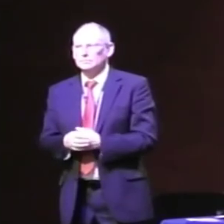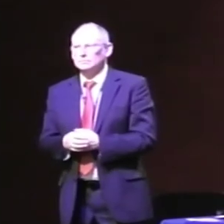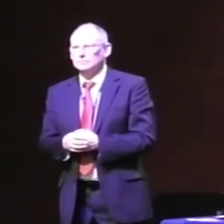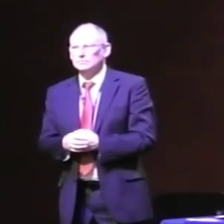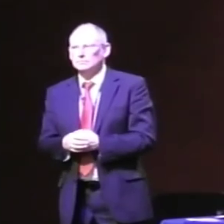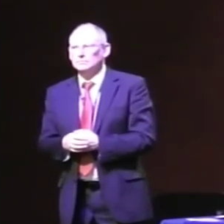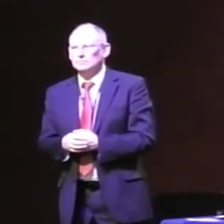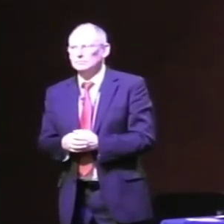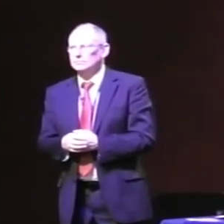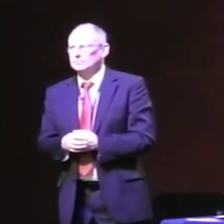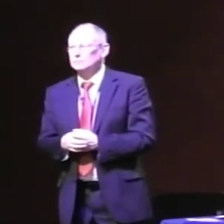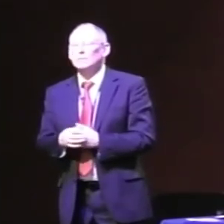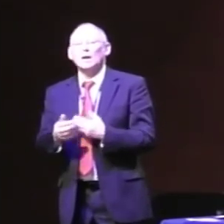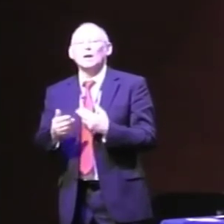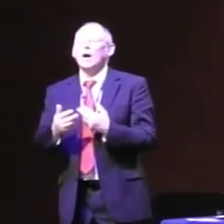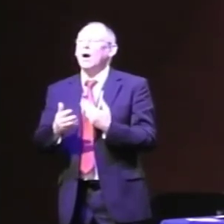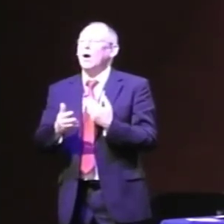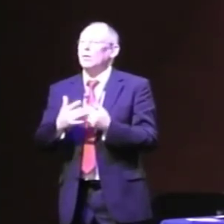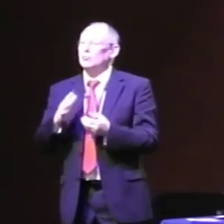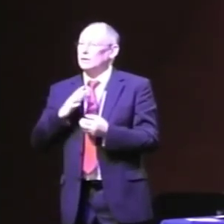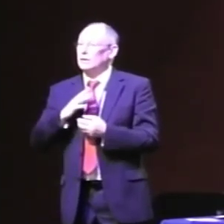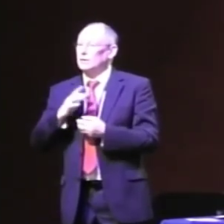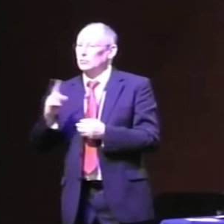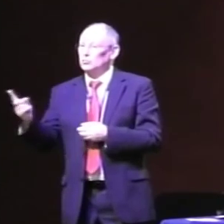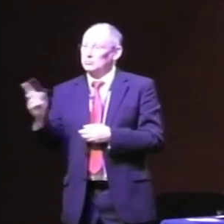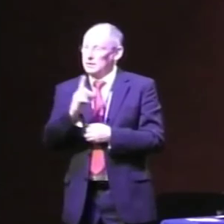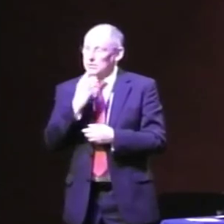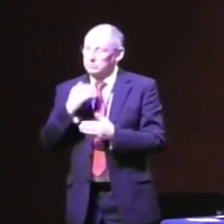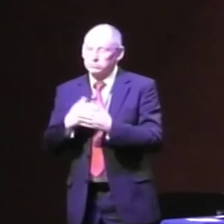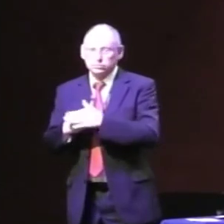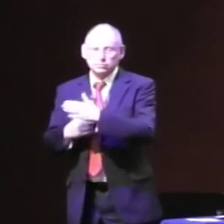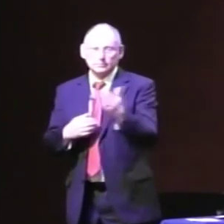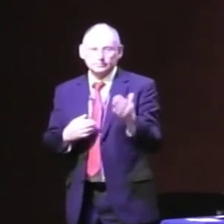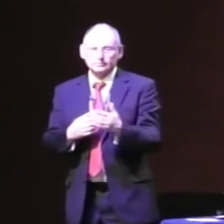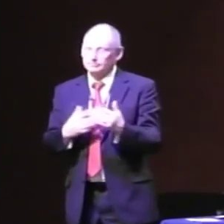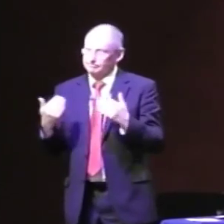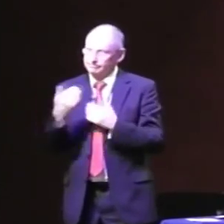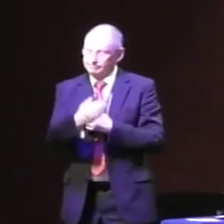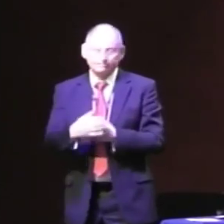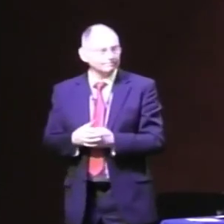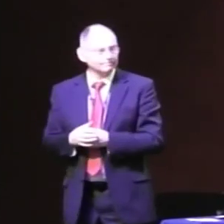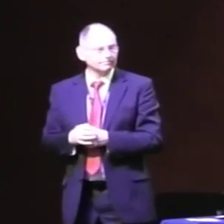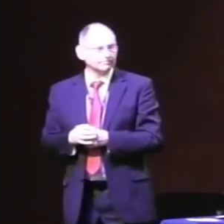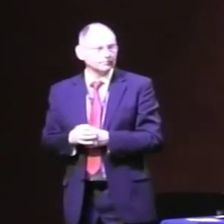If there's anybody wishing to speak on that, can you come down to the left-hand side, right-hand side for use.